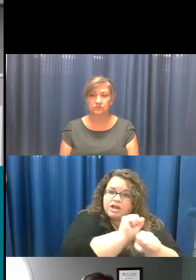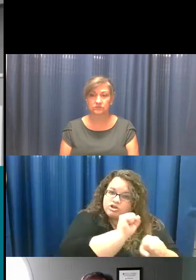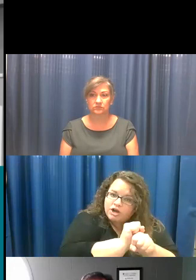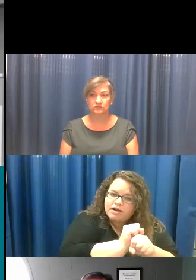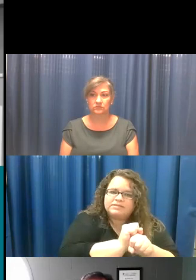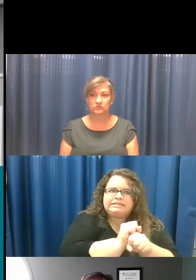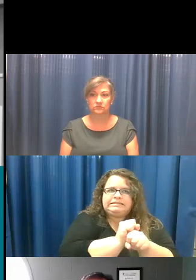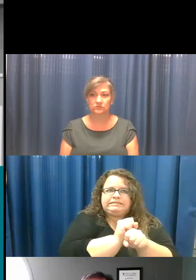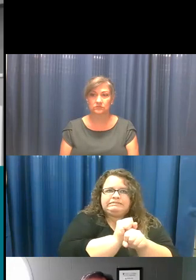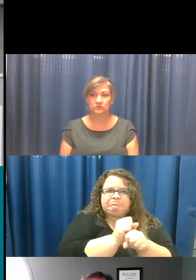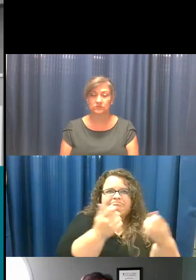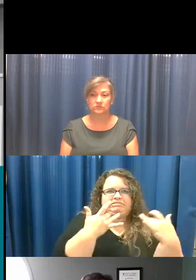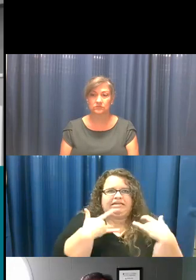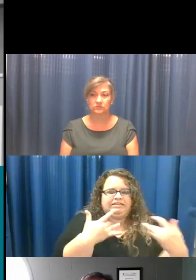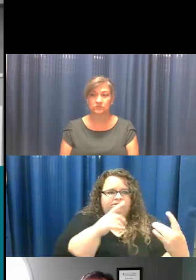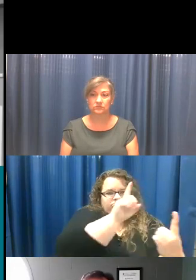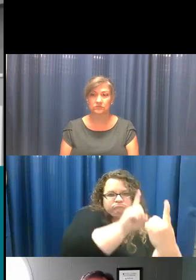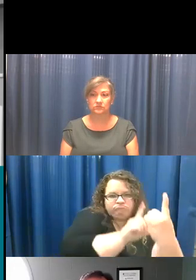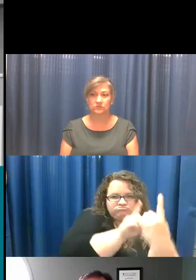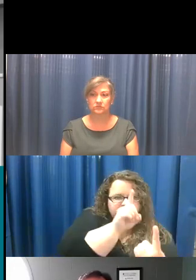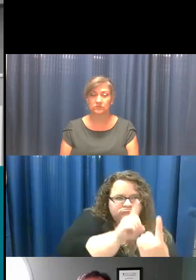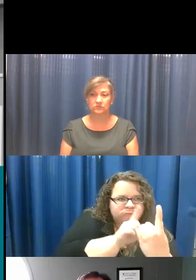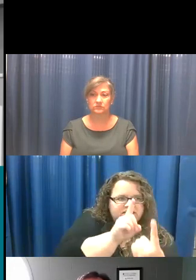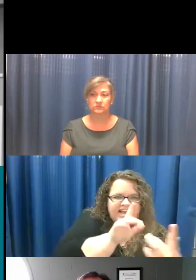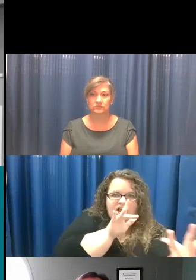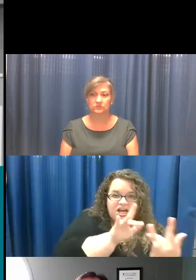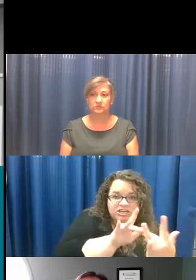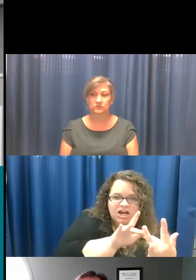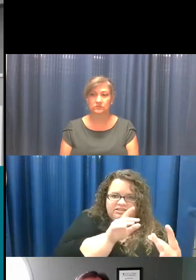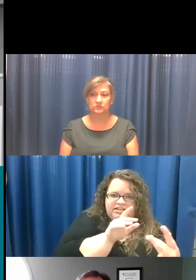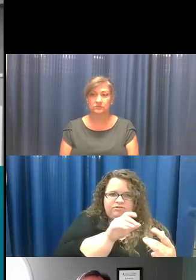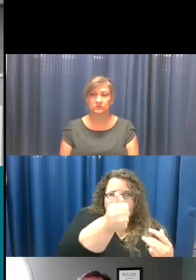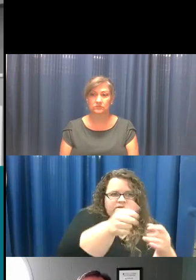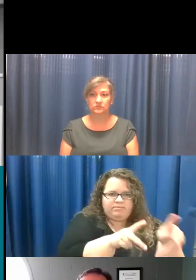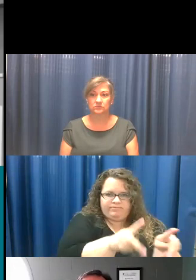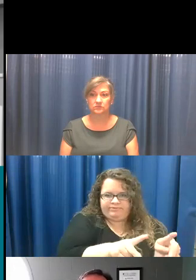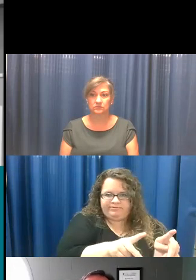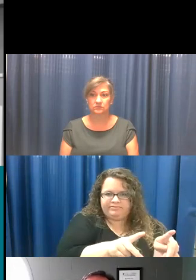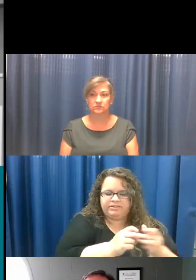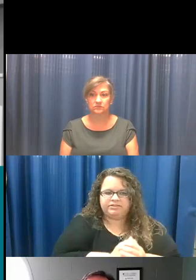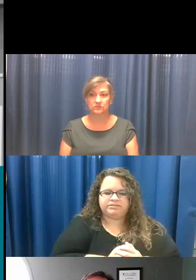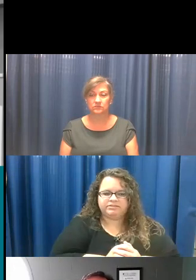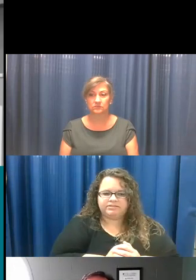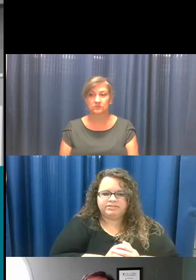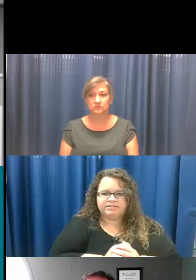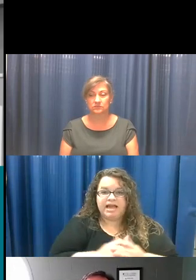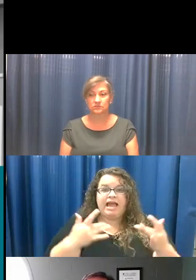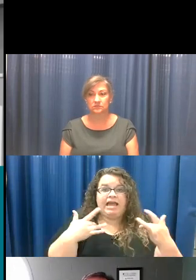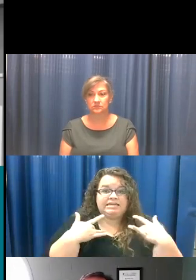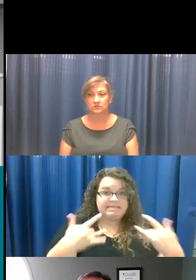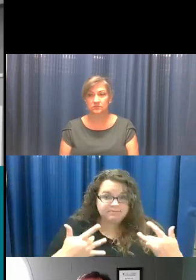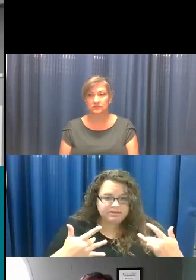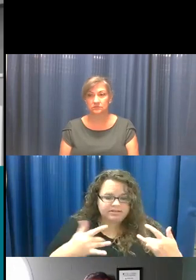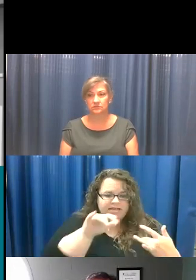more connected to direct interaction with the public. And they also often lived in multi-generational